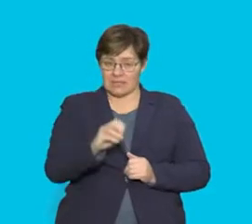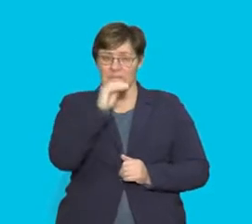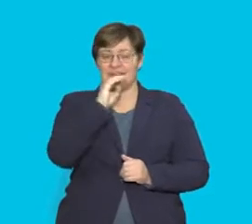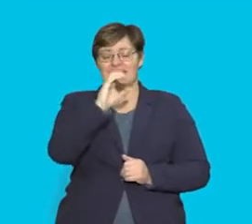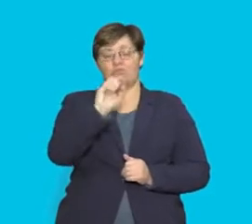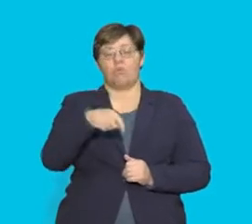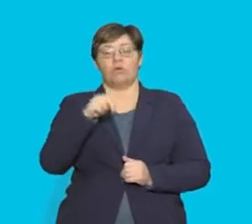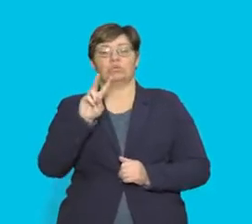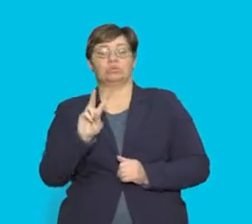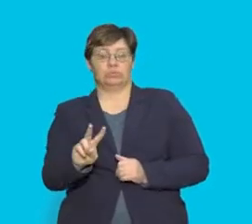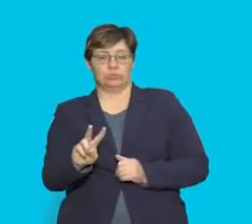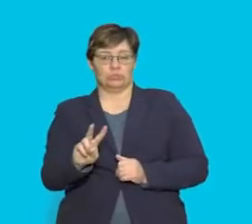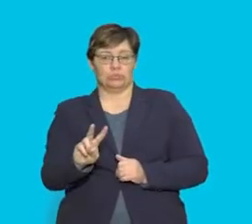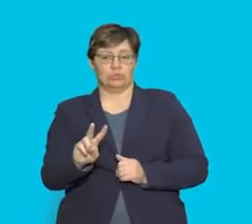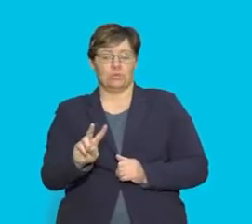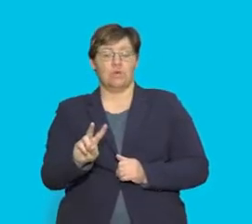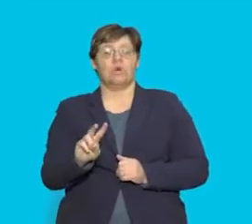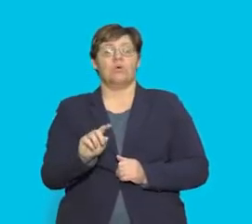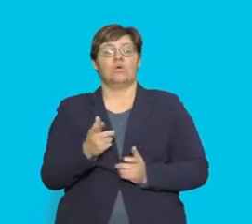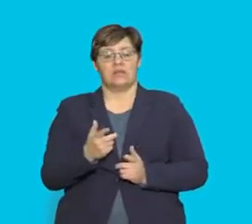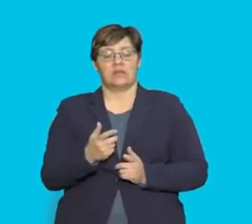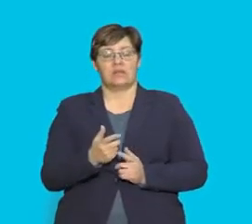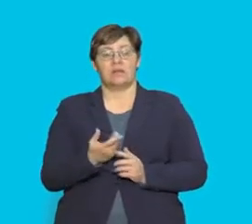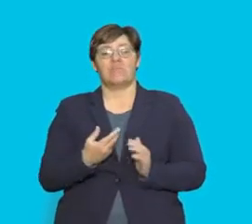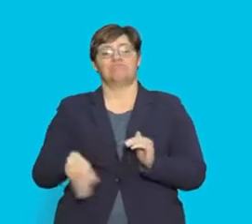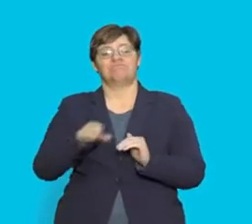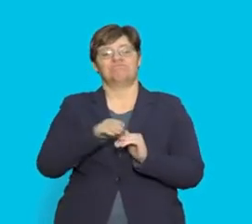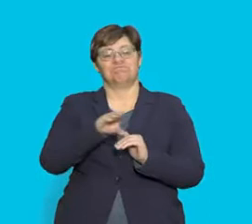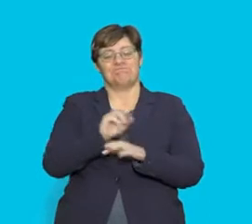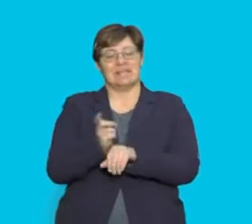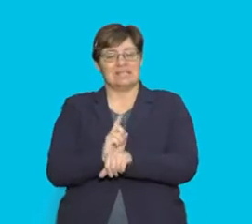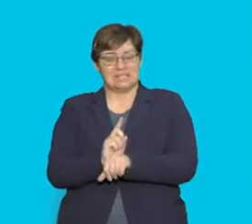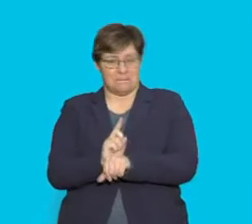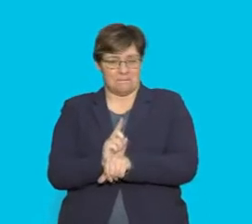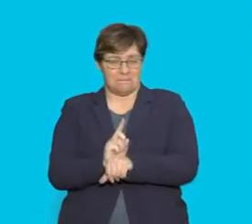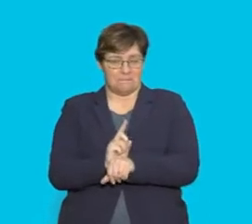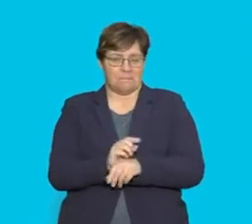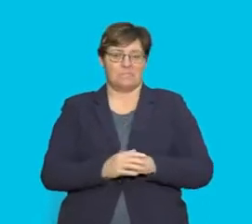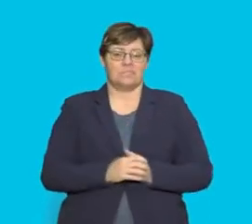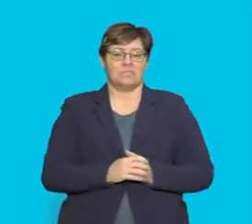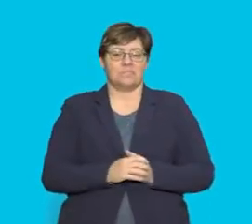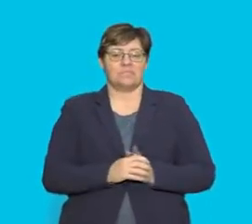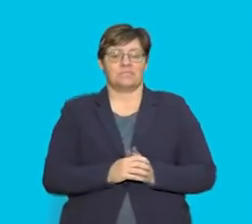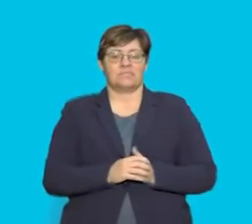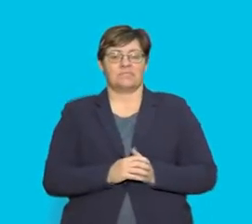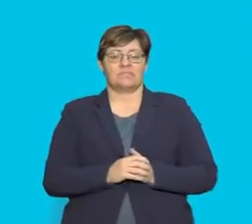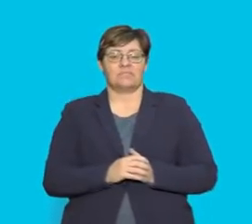as 0.2, and then you will divide it by the compounding period at that particular